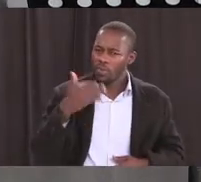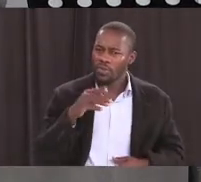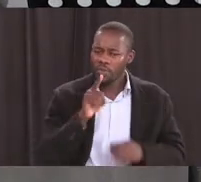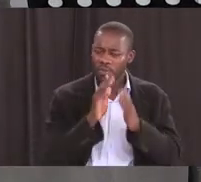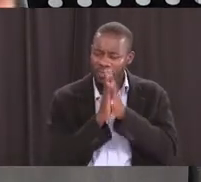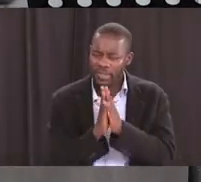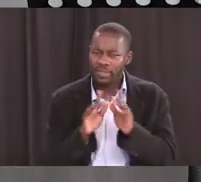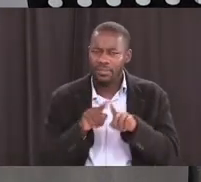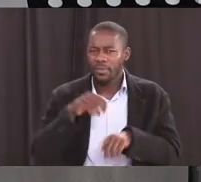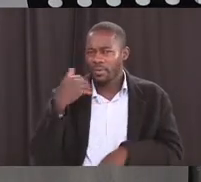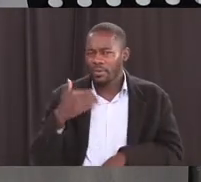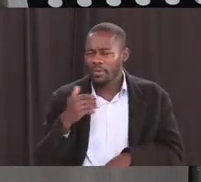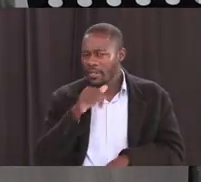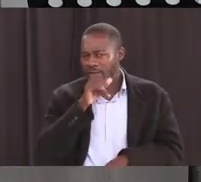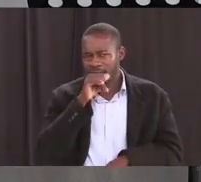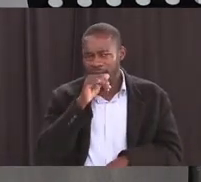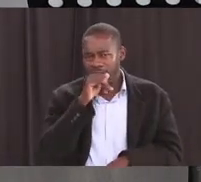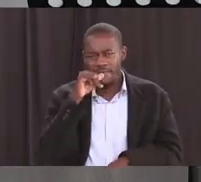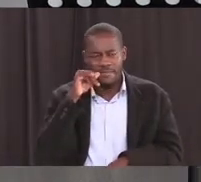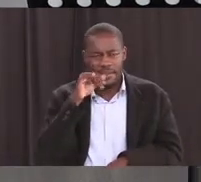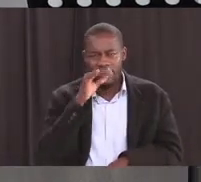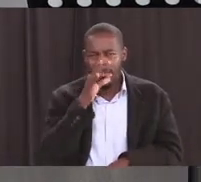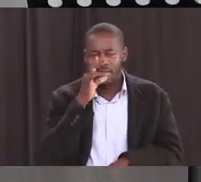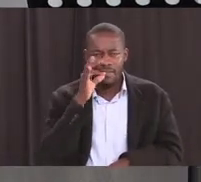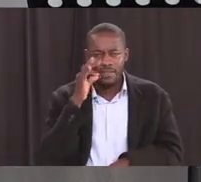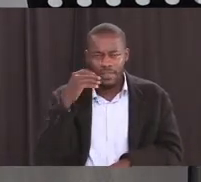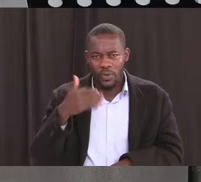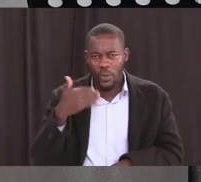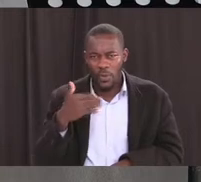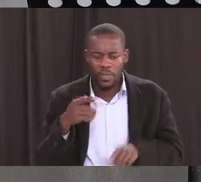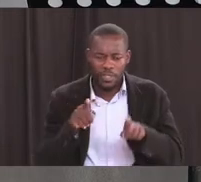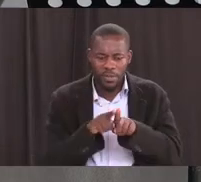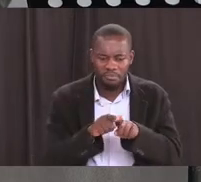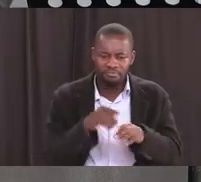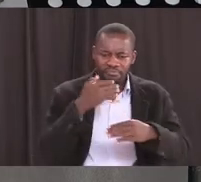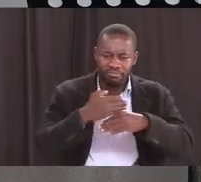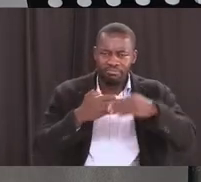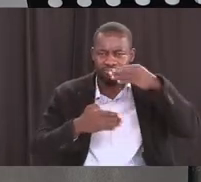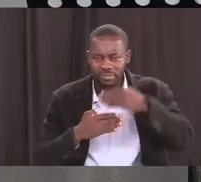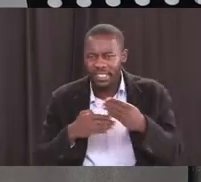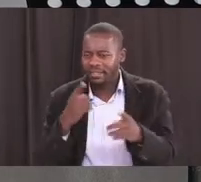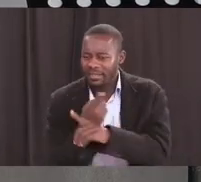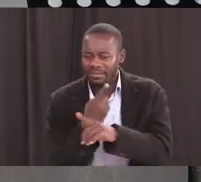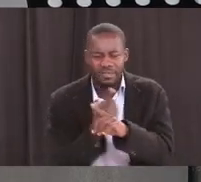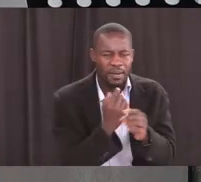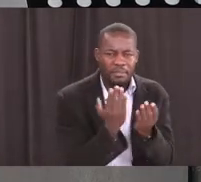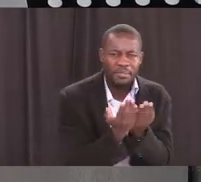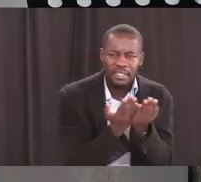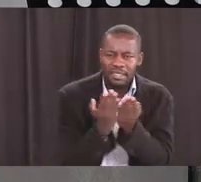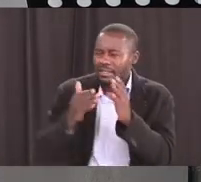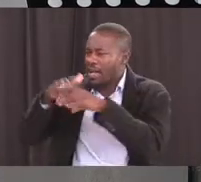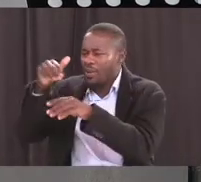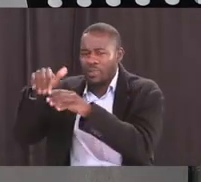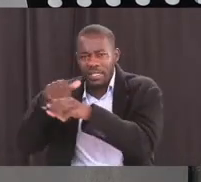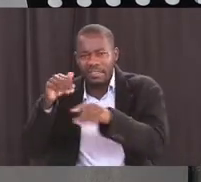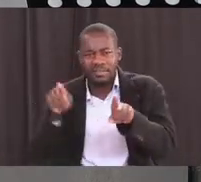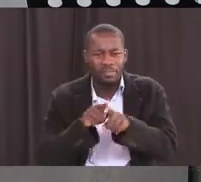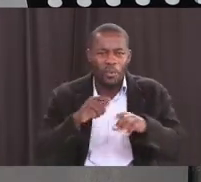fast. We learn languages, we take courses, we build businesses, we get out there and we